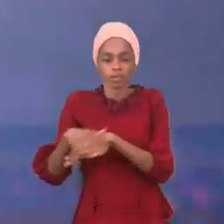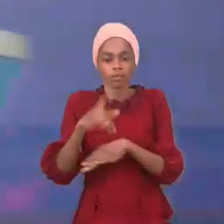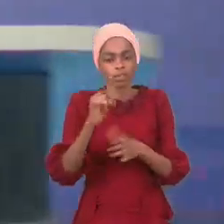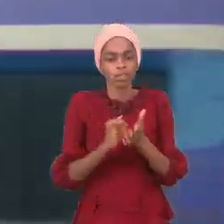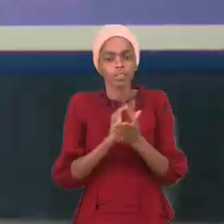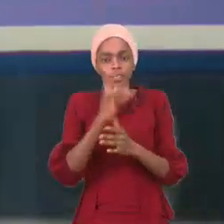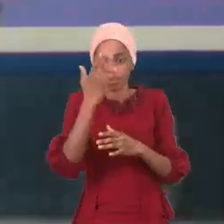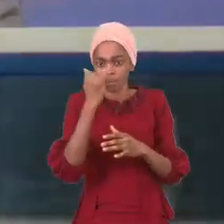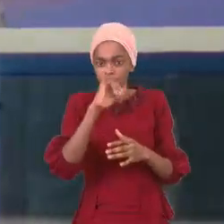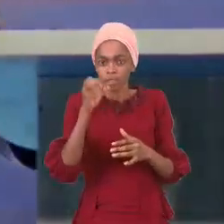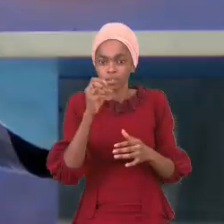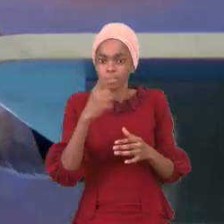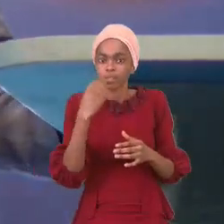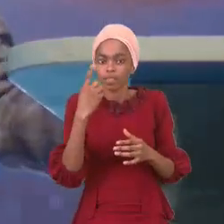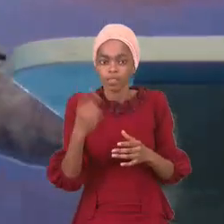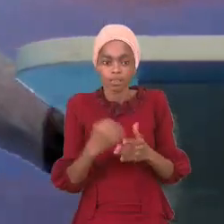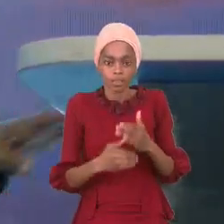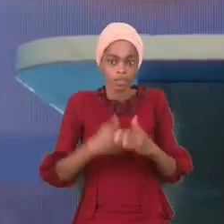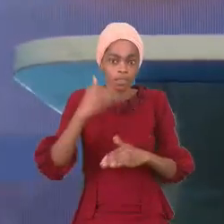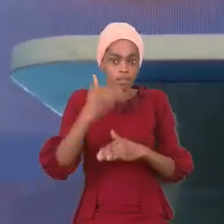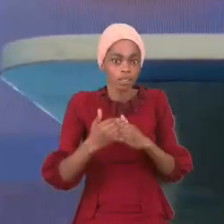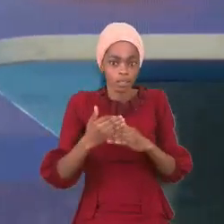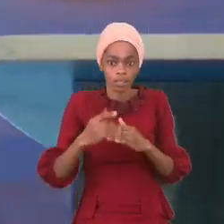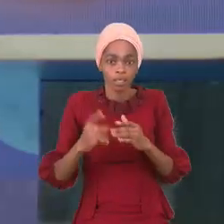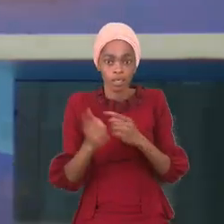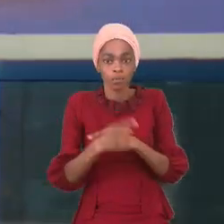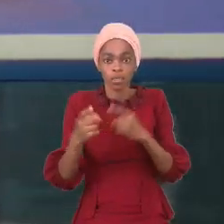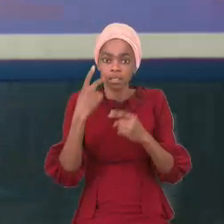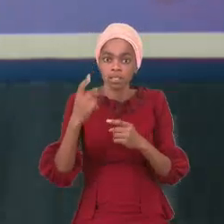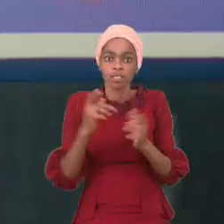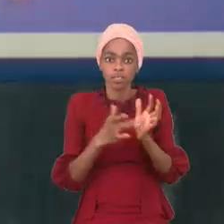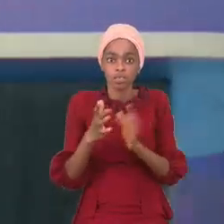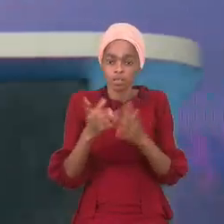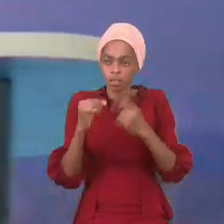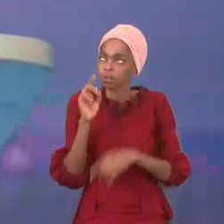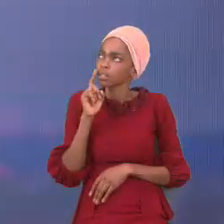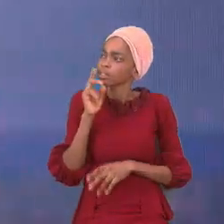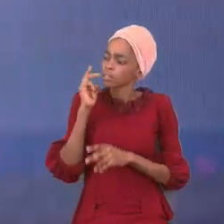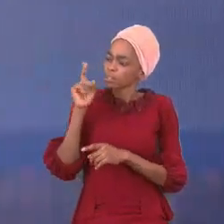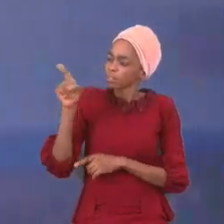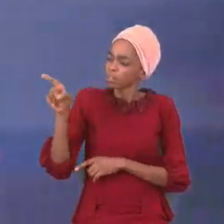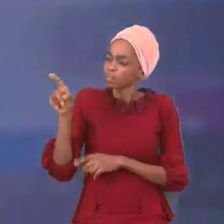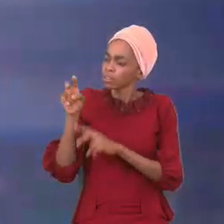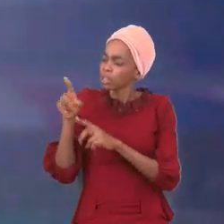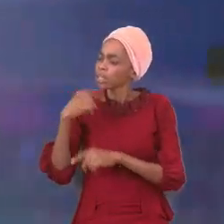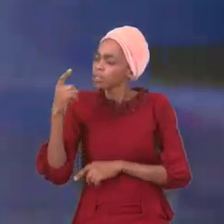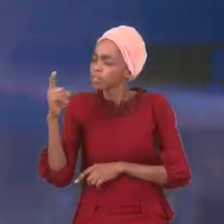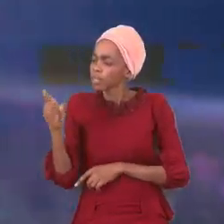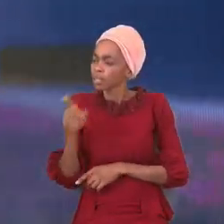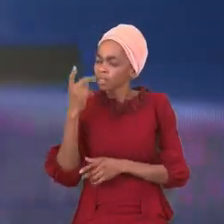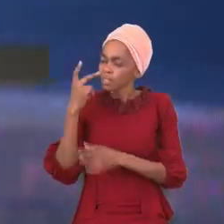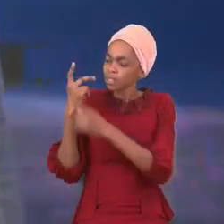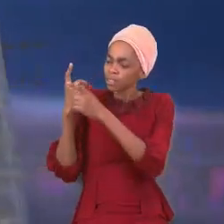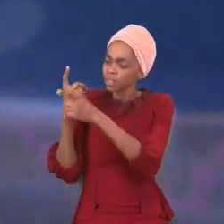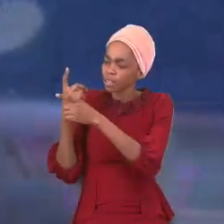John said the next day he saw Jesus coming, and he pointed at him and said, behold